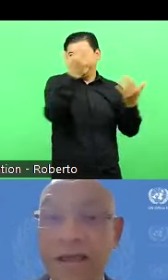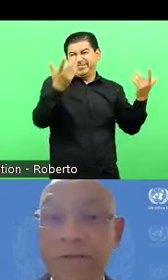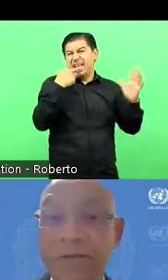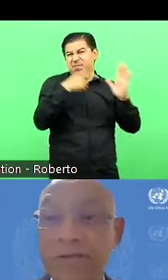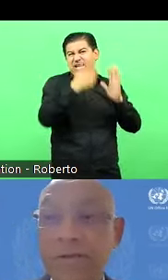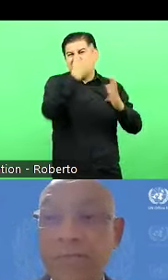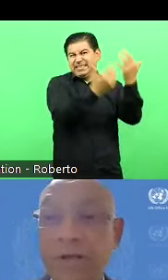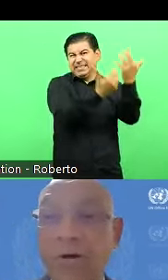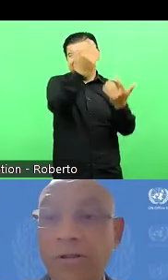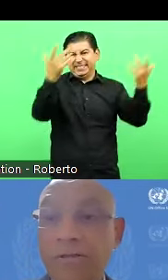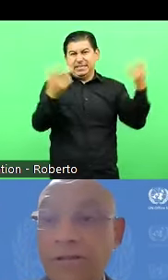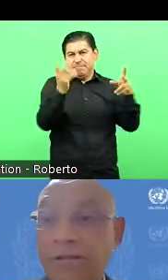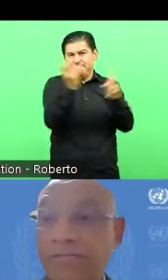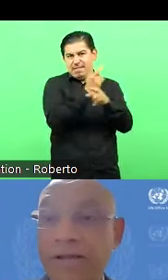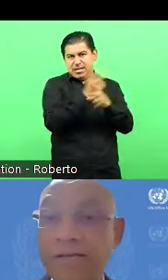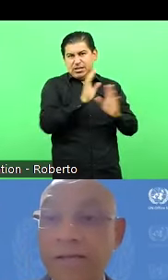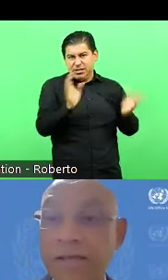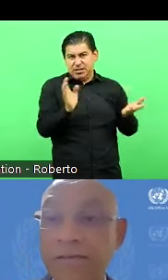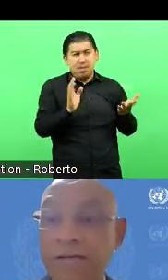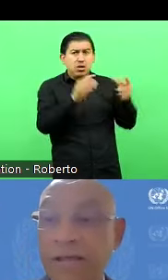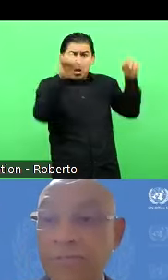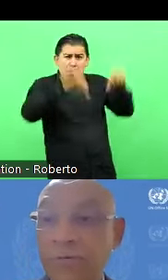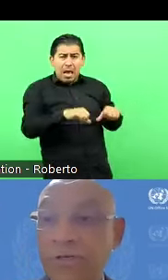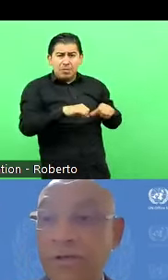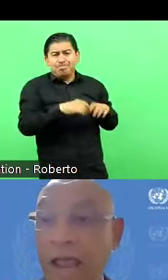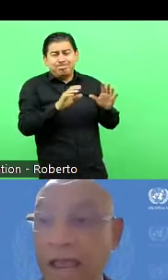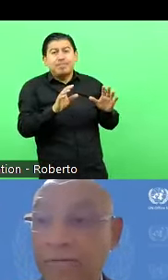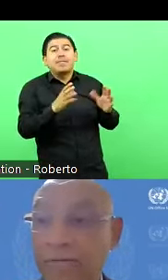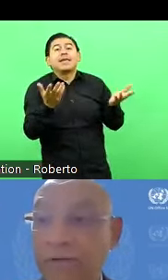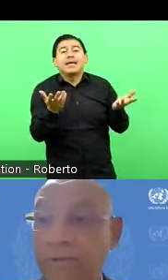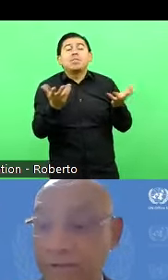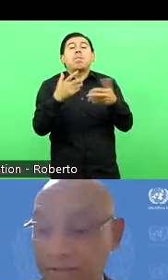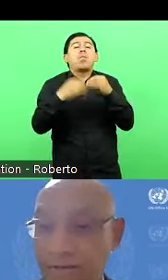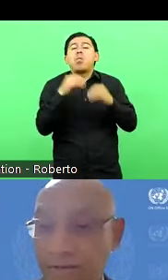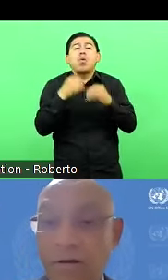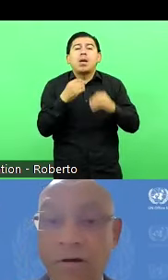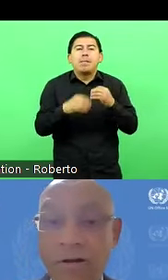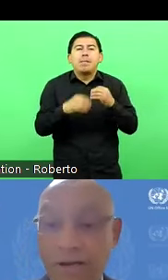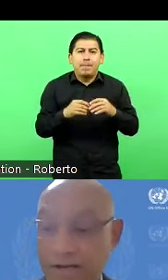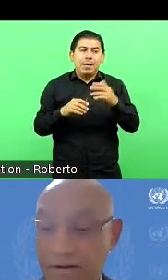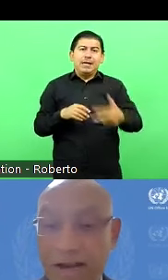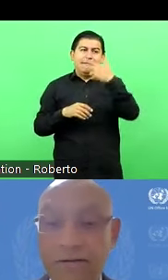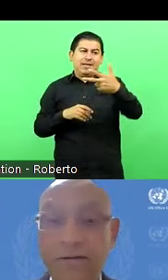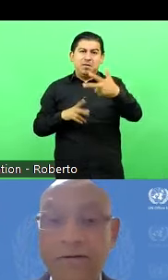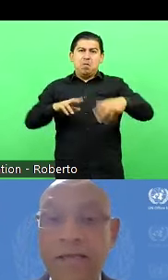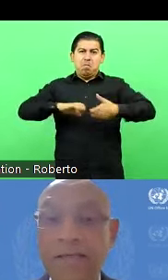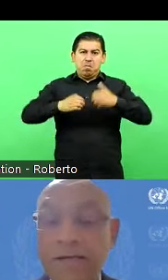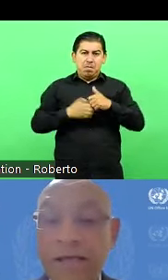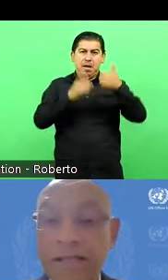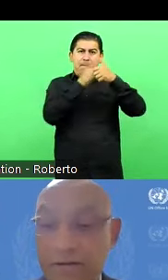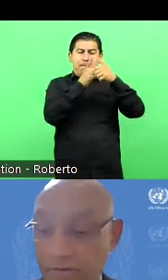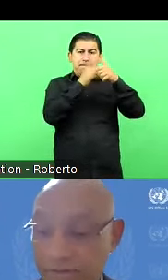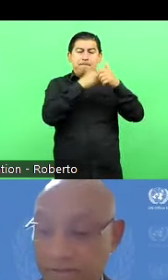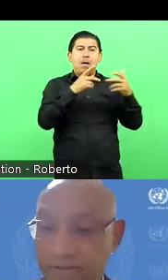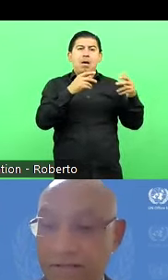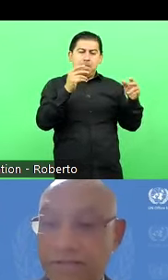disaster happens when all three factors, hazard, exposure, and vulnerability, all interact together, and